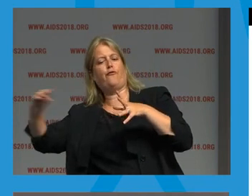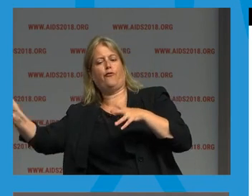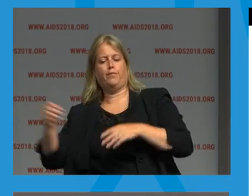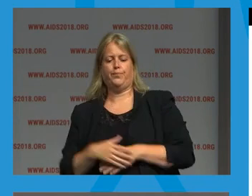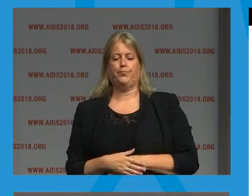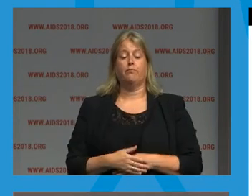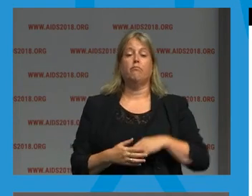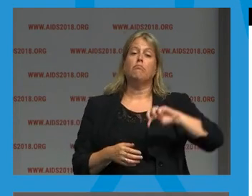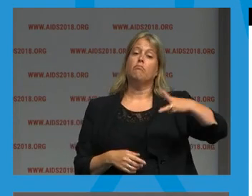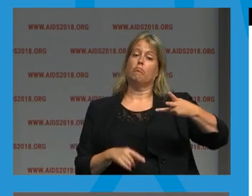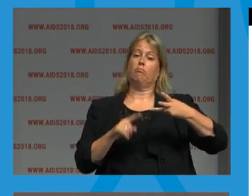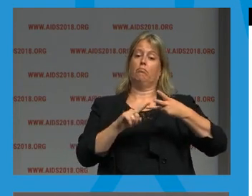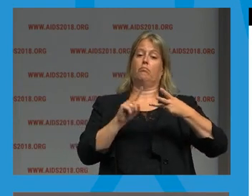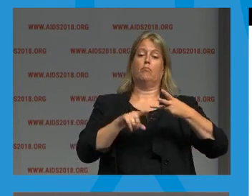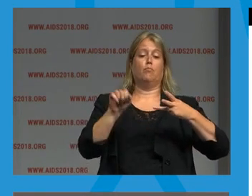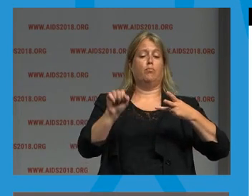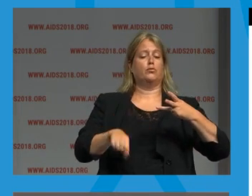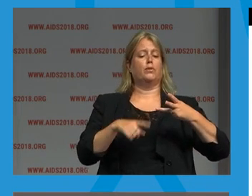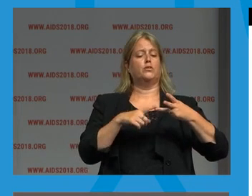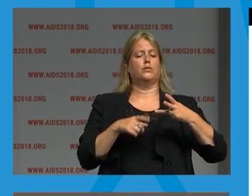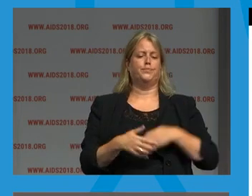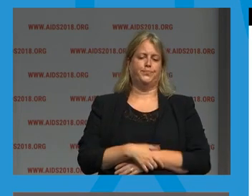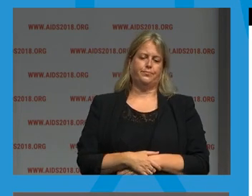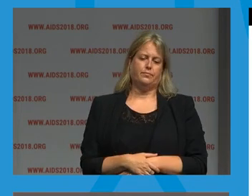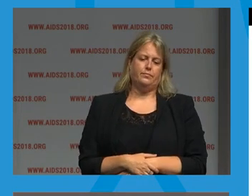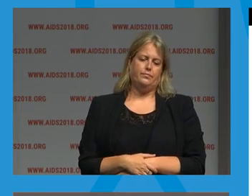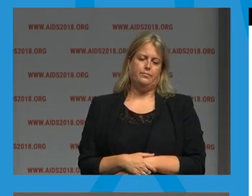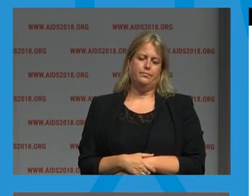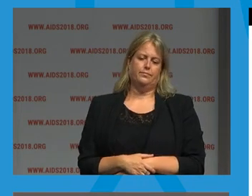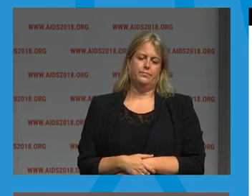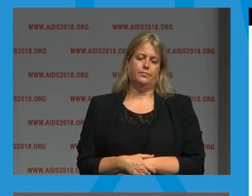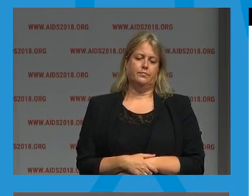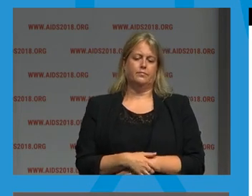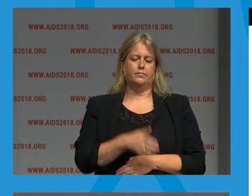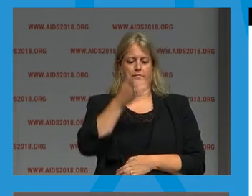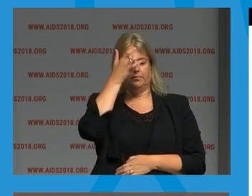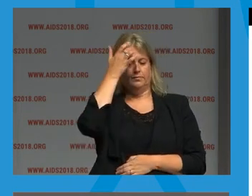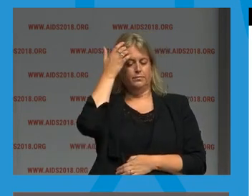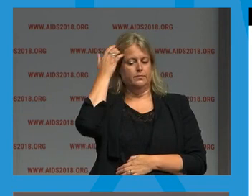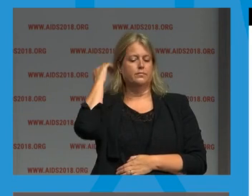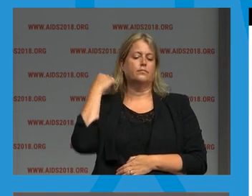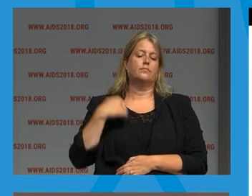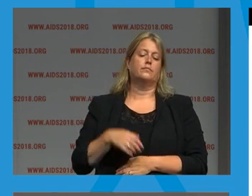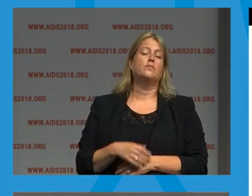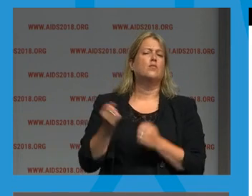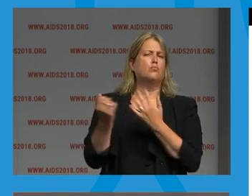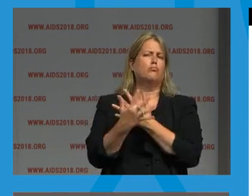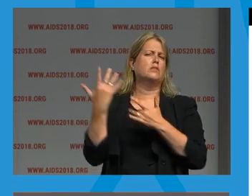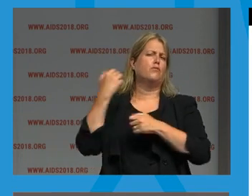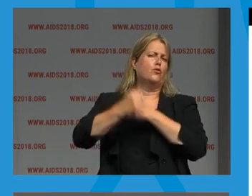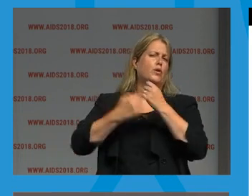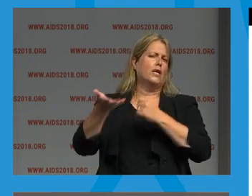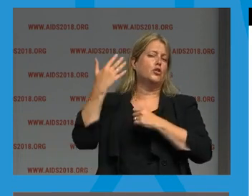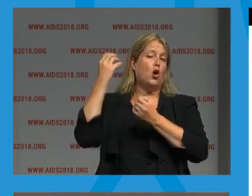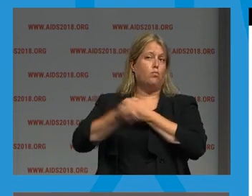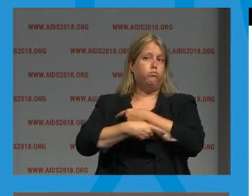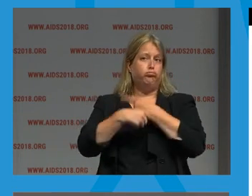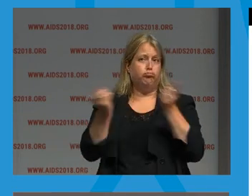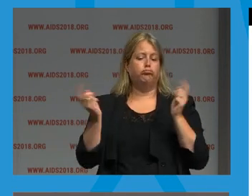is vector-based antibody production. This was pioneered by David Baltimore and reported several years ago, in